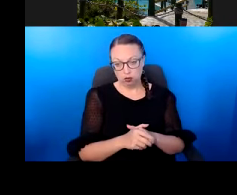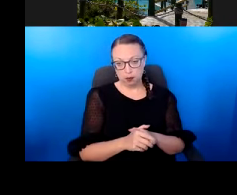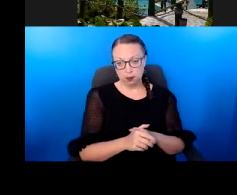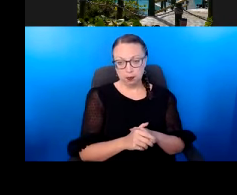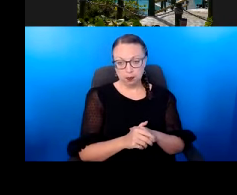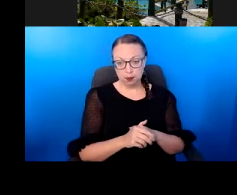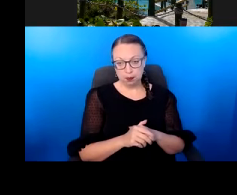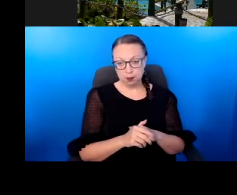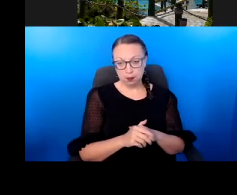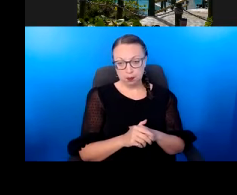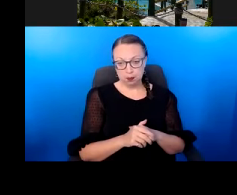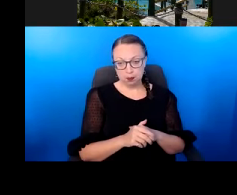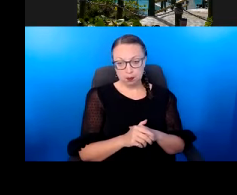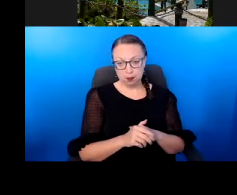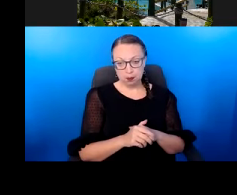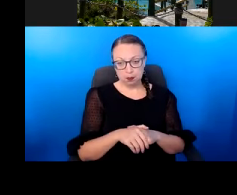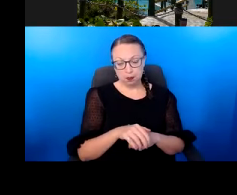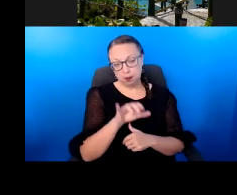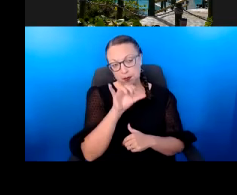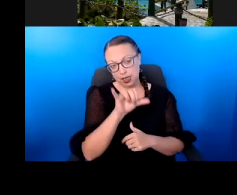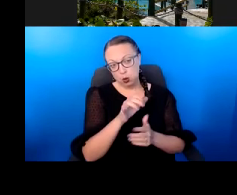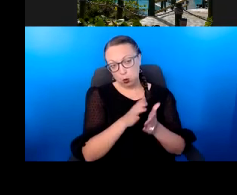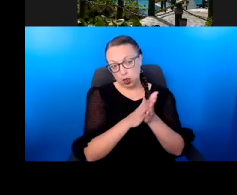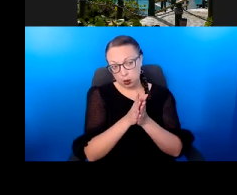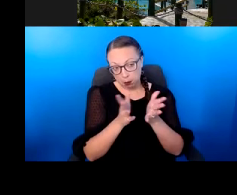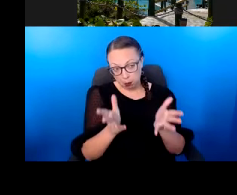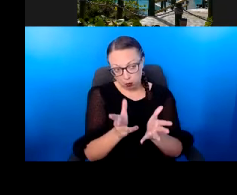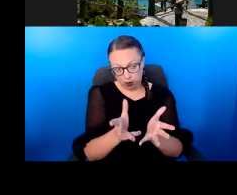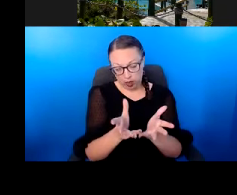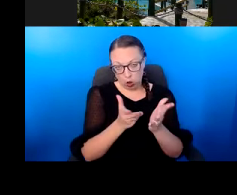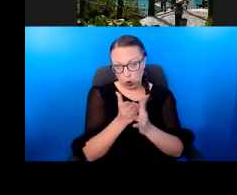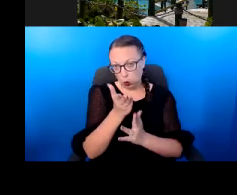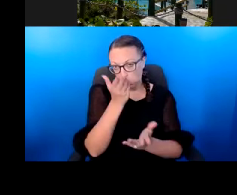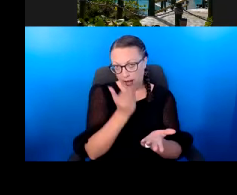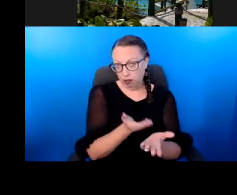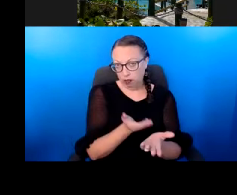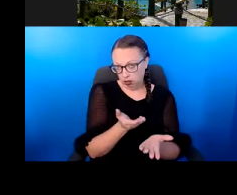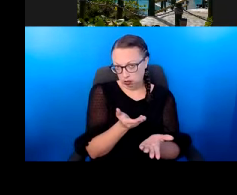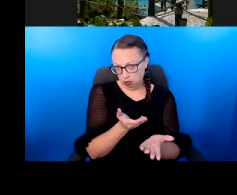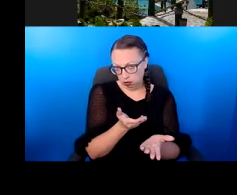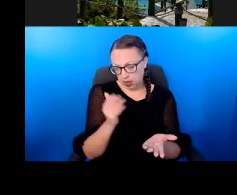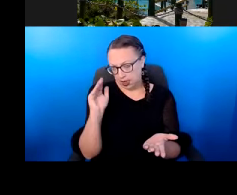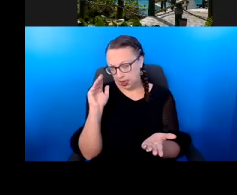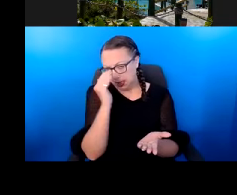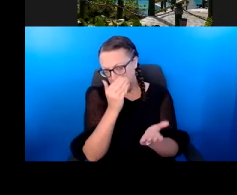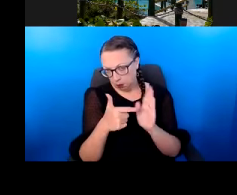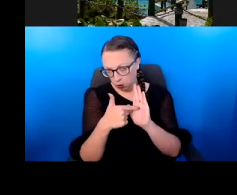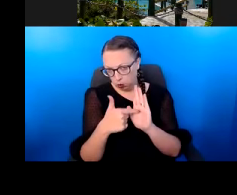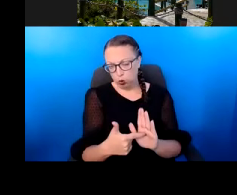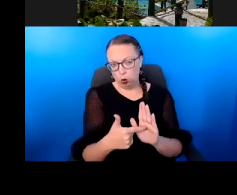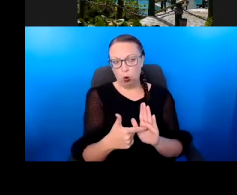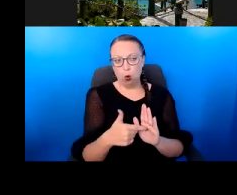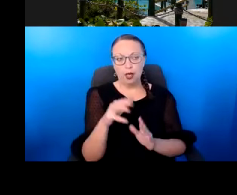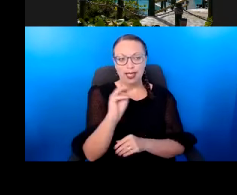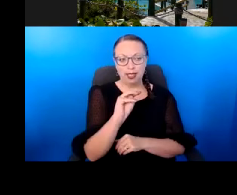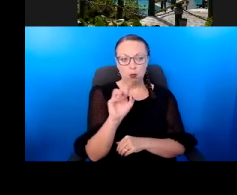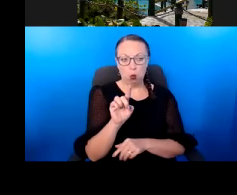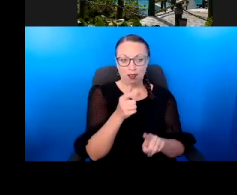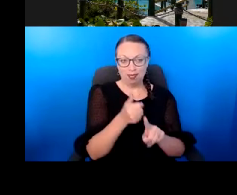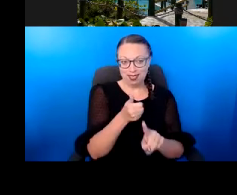And this was motivated by evidence that suggested that primary motor cortex, M1 itself,